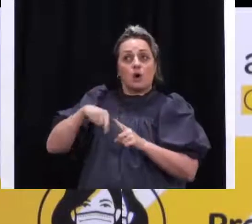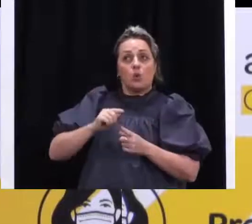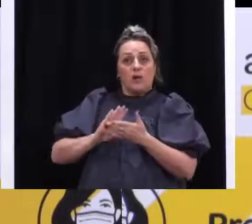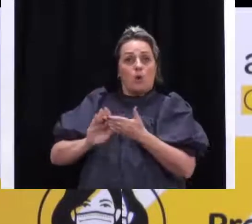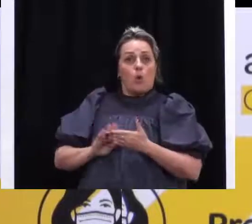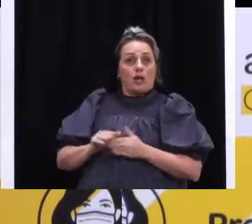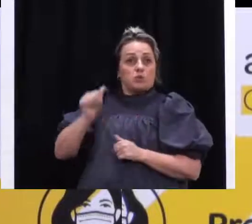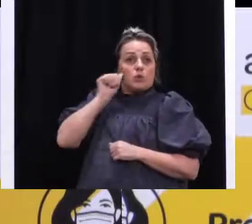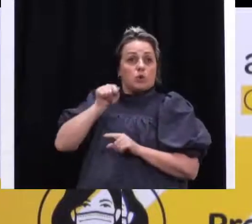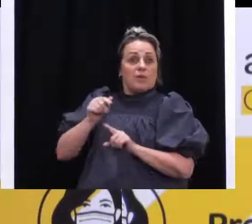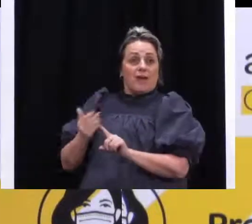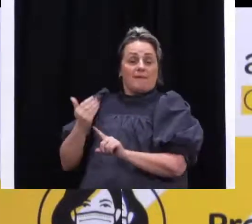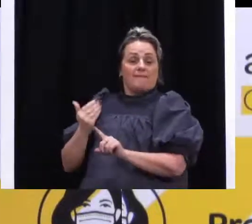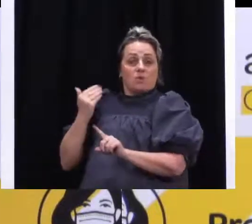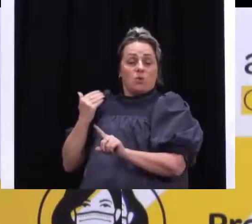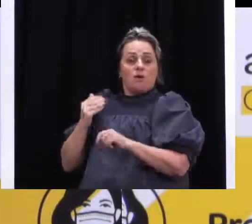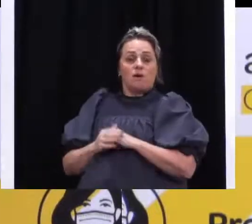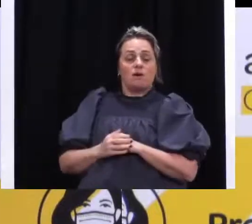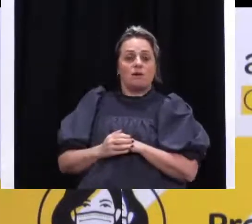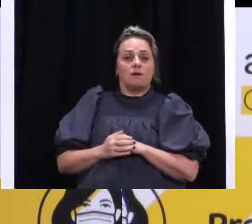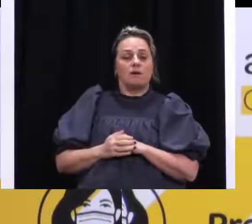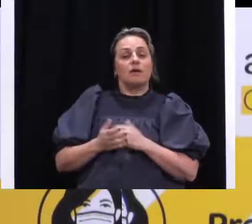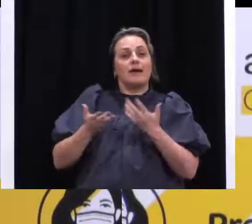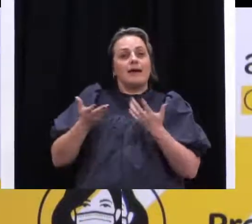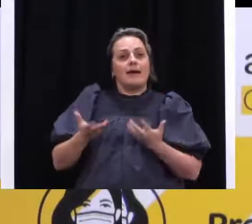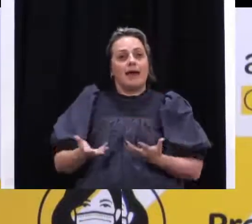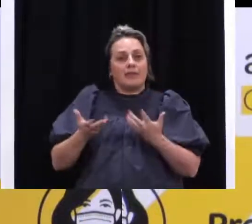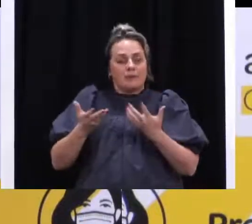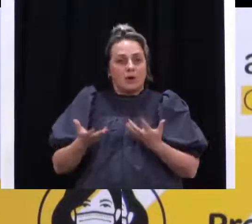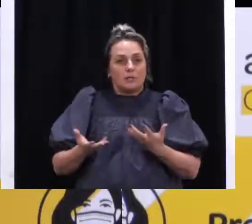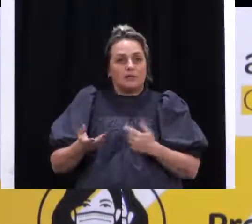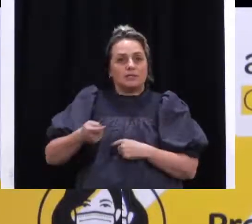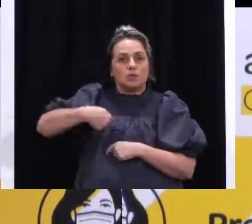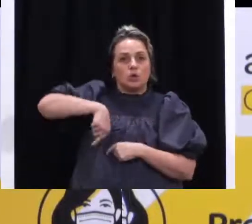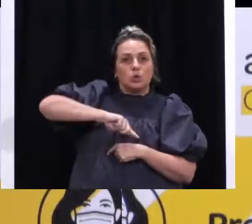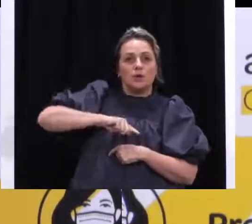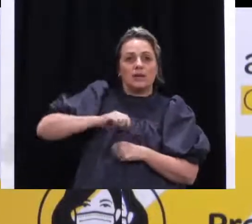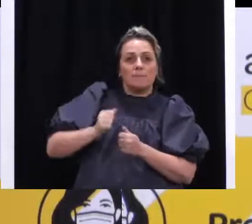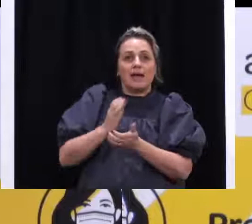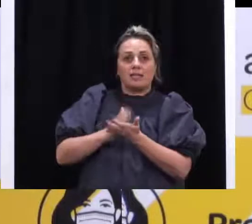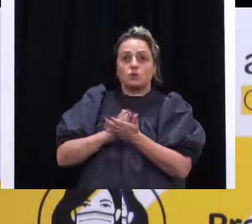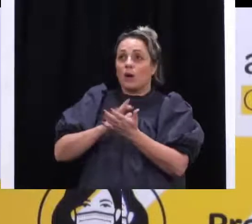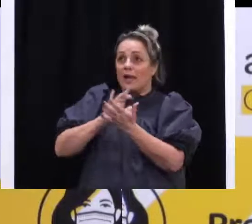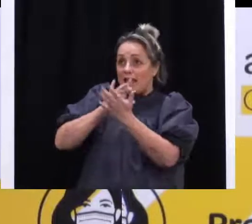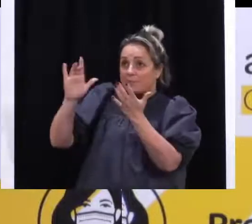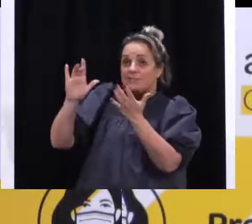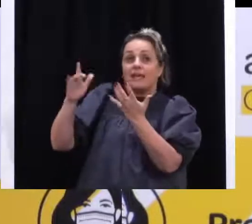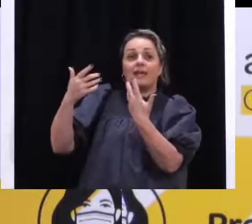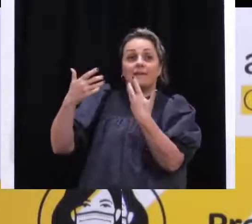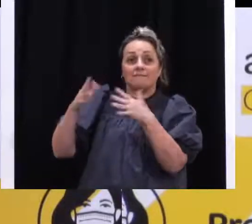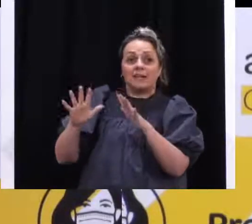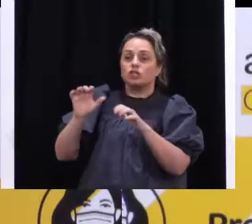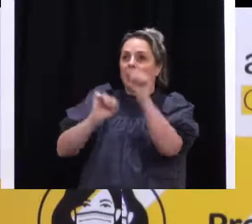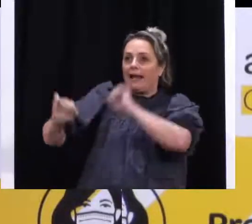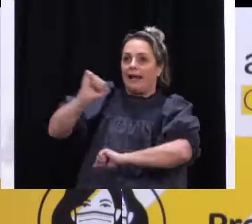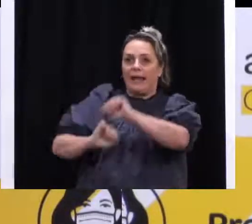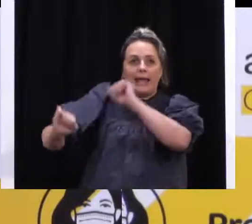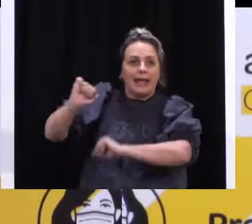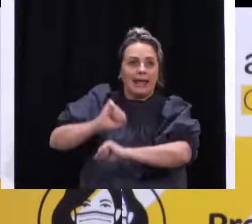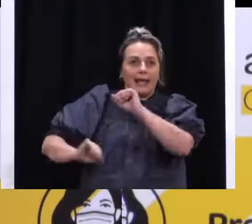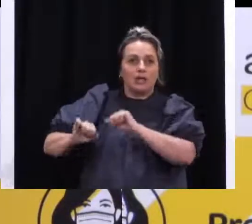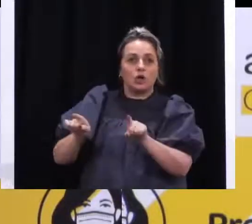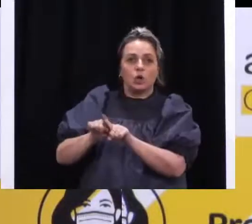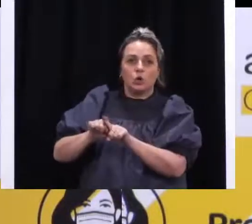things about the cohorting that we do at the moment is that facilities do empty out, they get cleaned, minor maintenance that's required